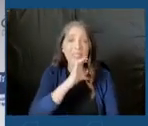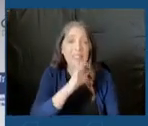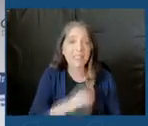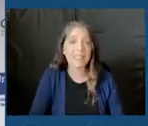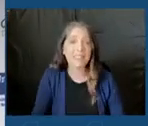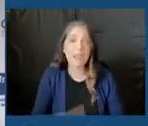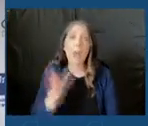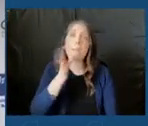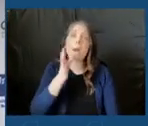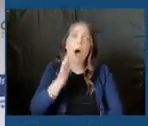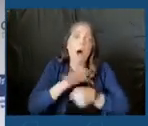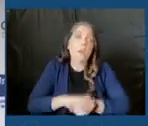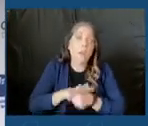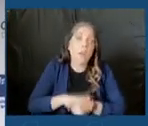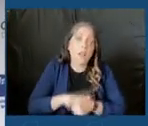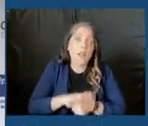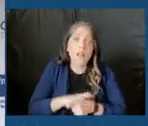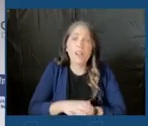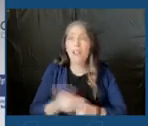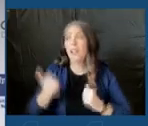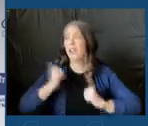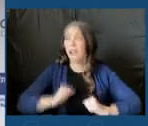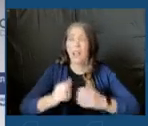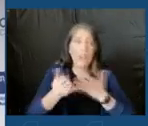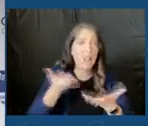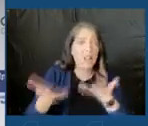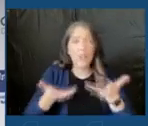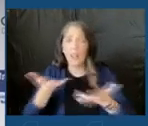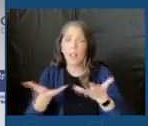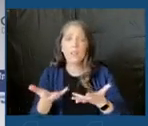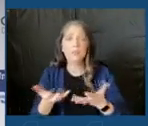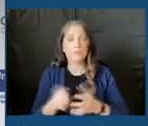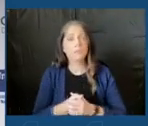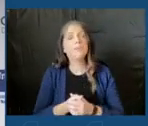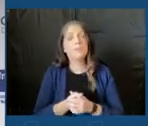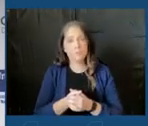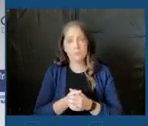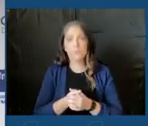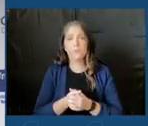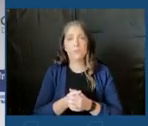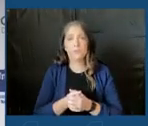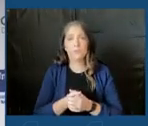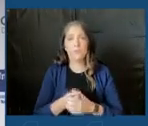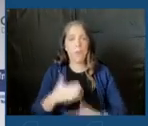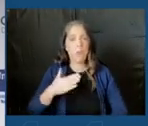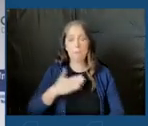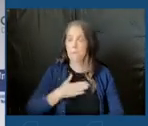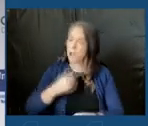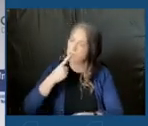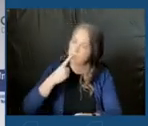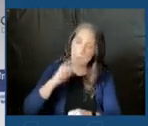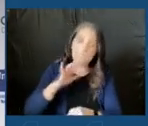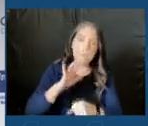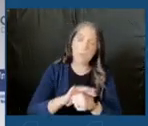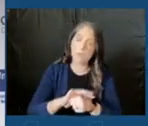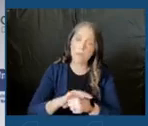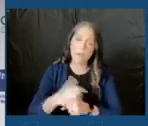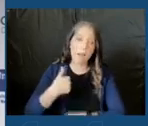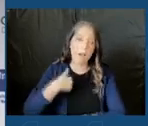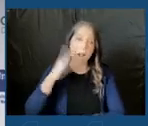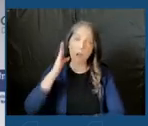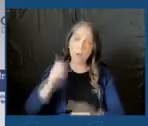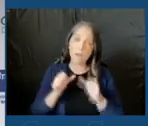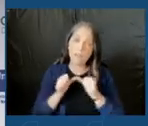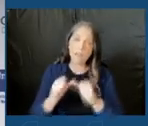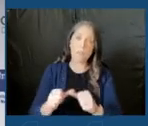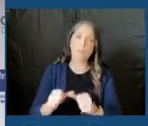out, just trying to keep it all together. So you have my undying commitment to continue what I learned at the